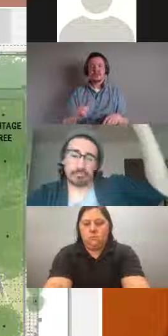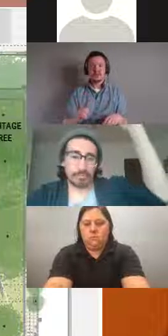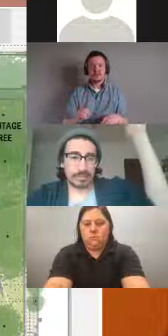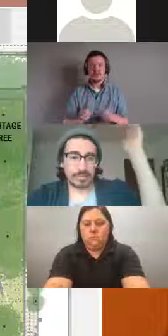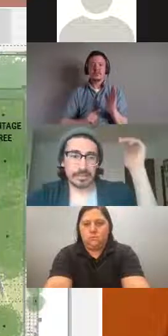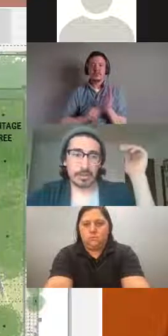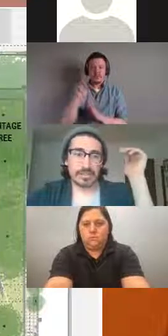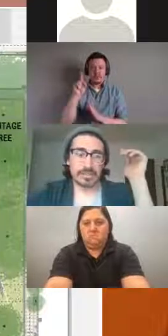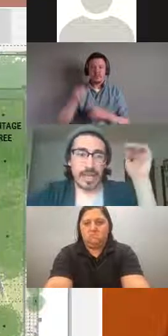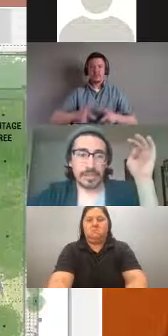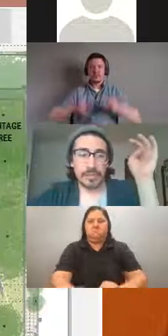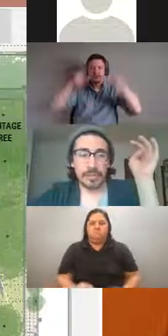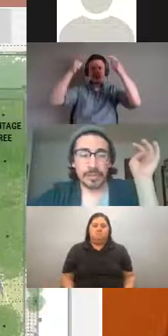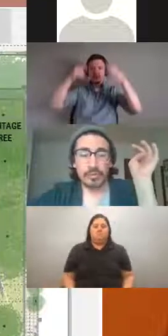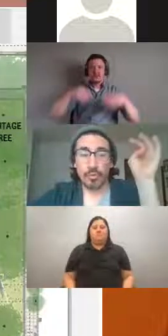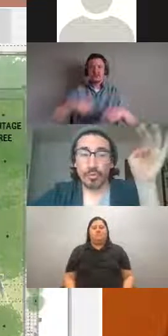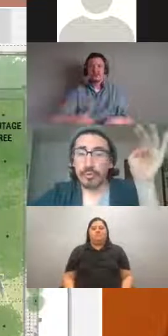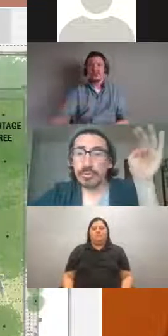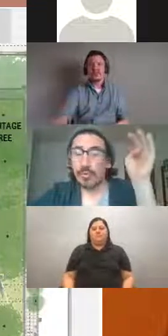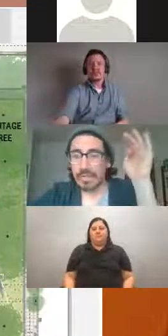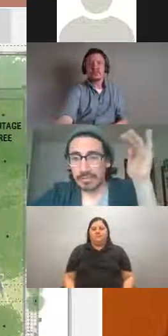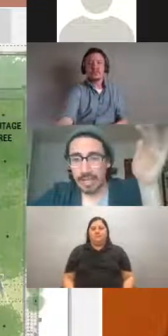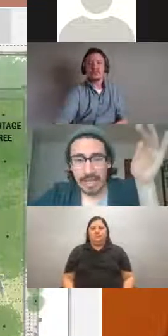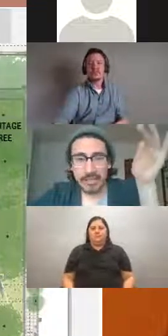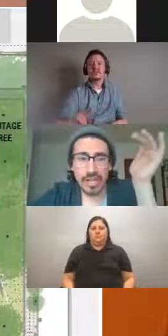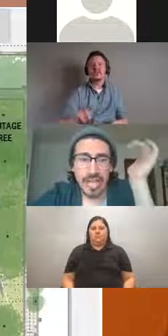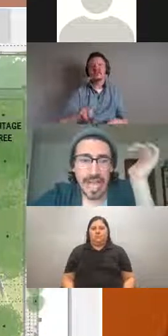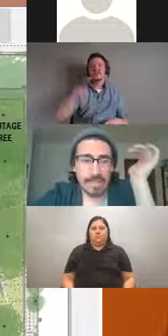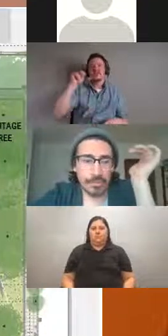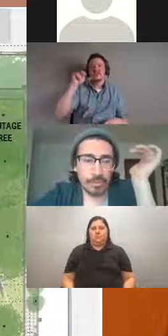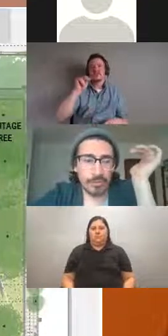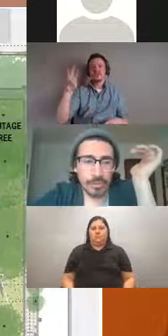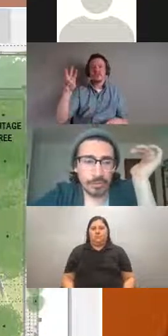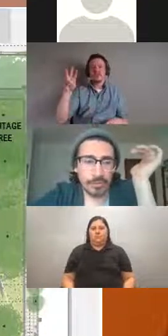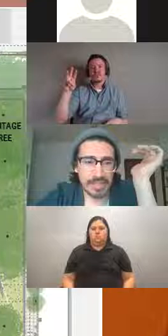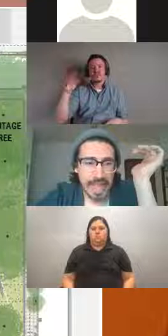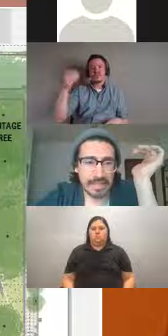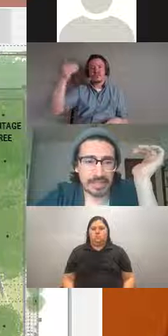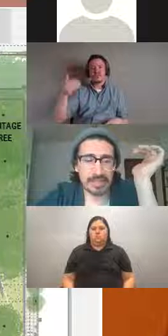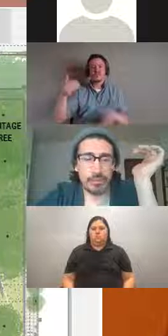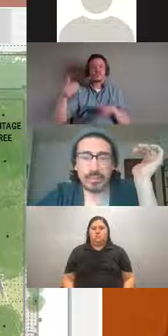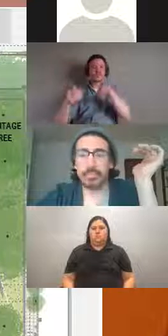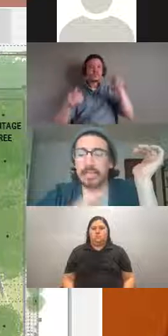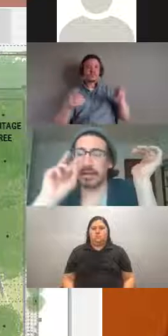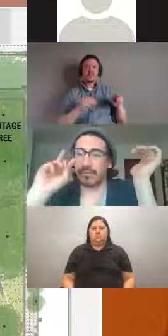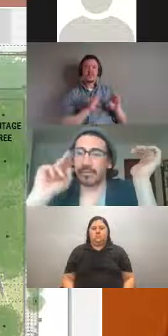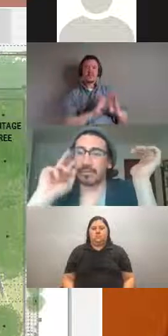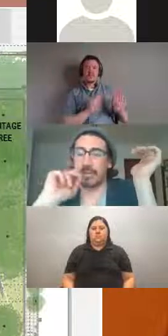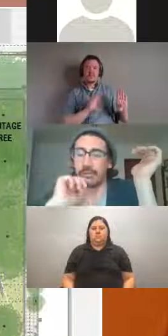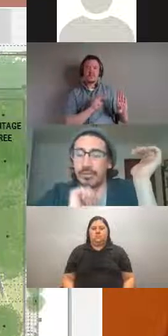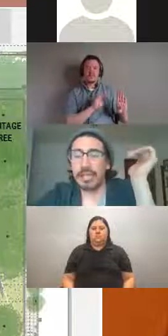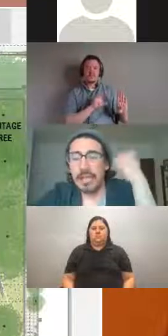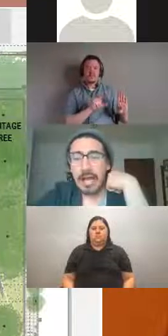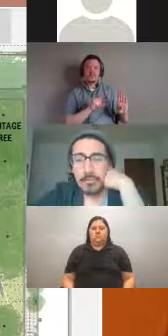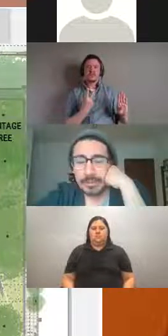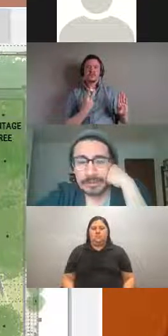tall building, which is at the northern western edge. And then where the mural's at, it's going to be a